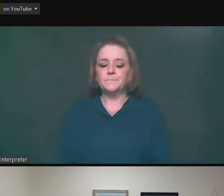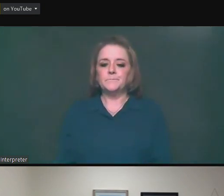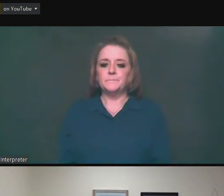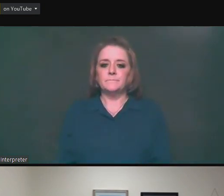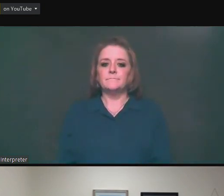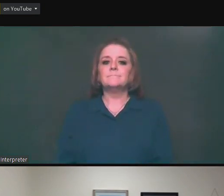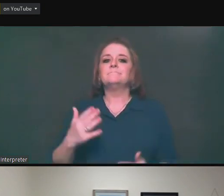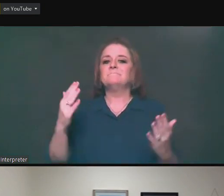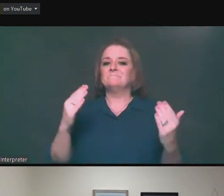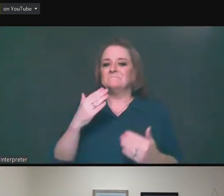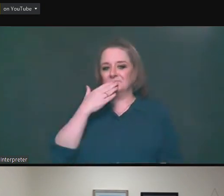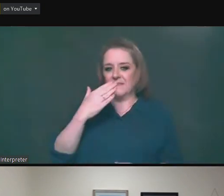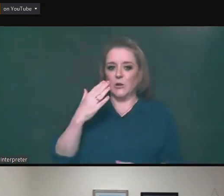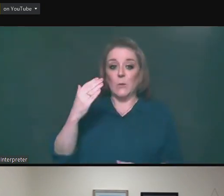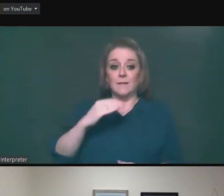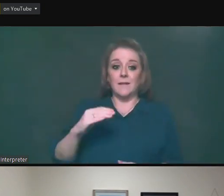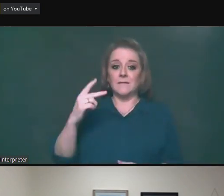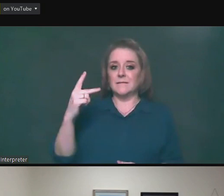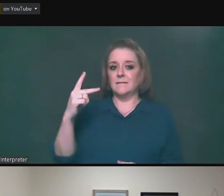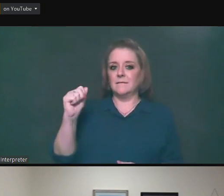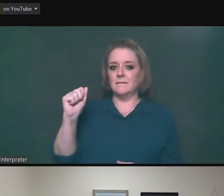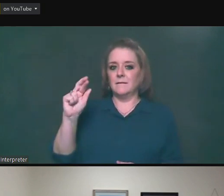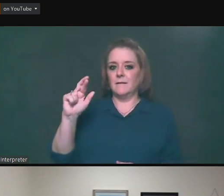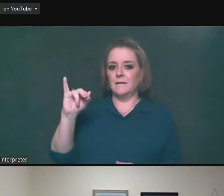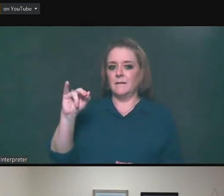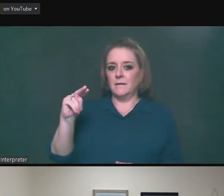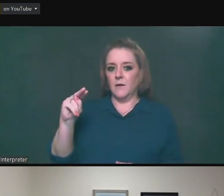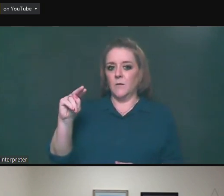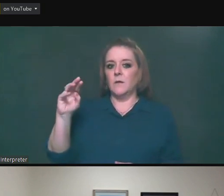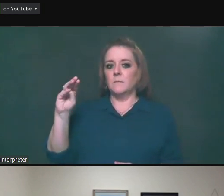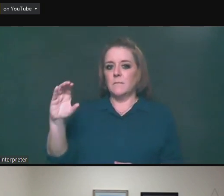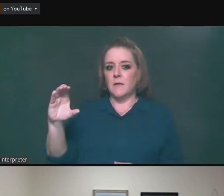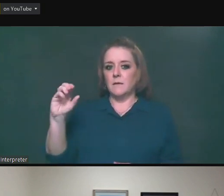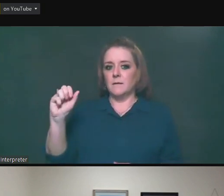Okay, thank you, Christy. And now we have Karen McKay with KCBD.